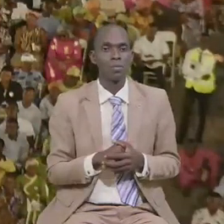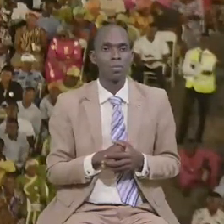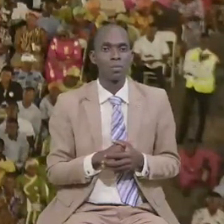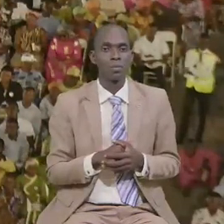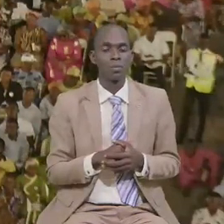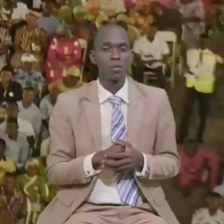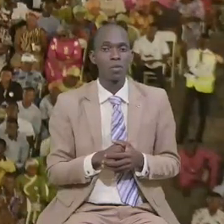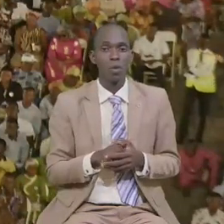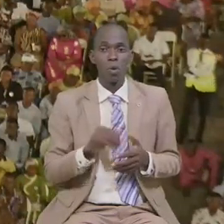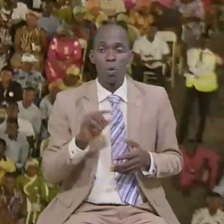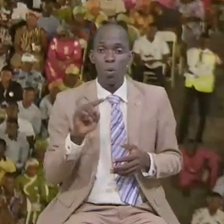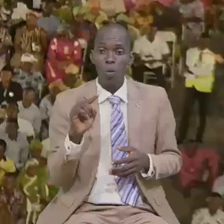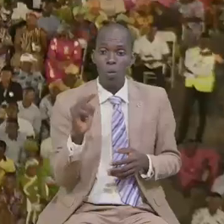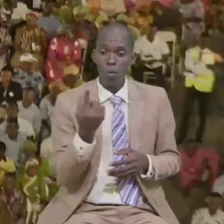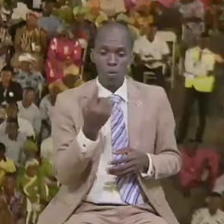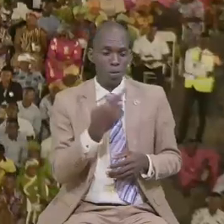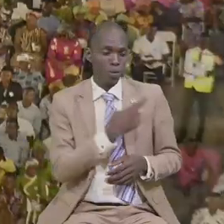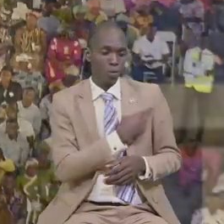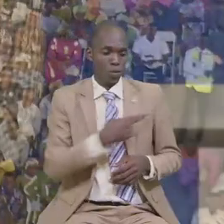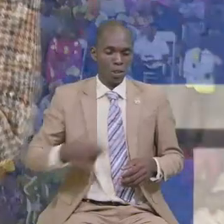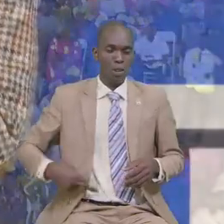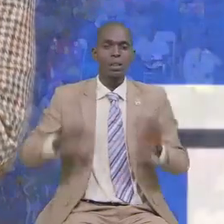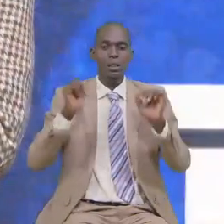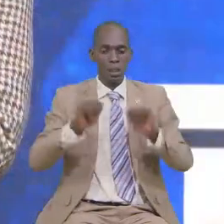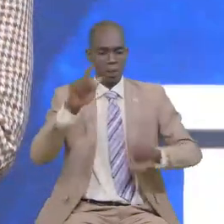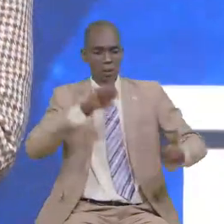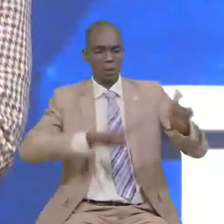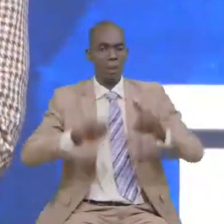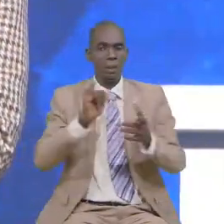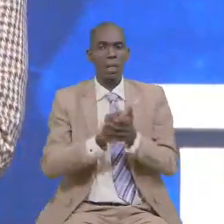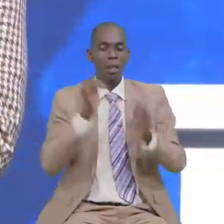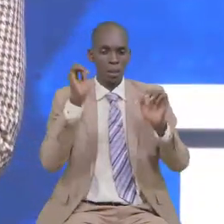Only royalty can say that and confirm that.